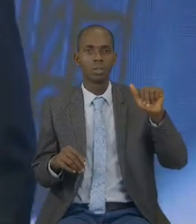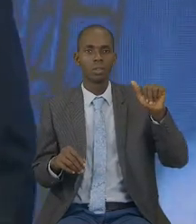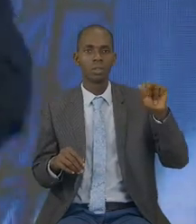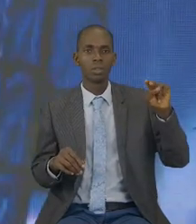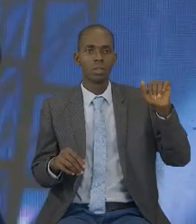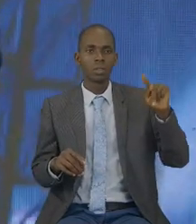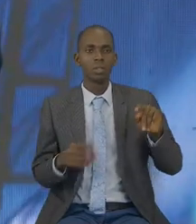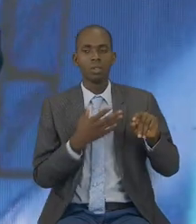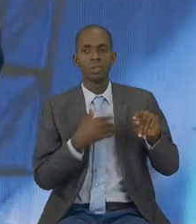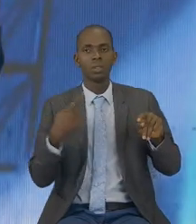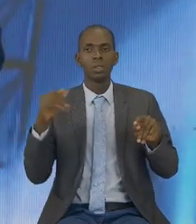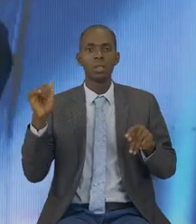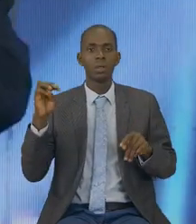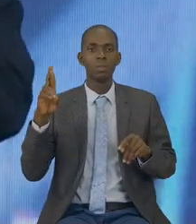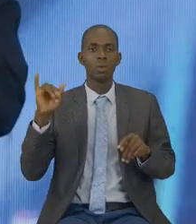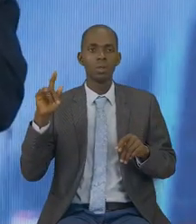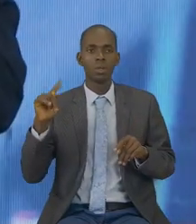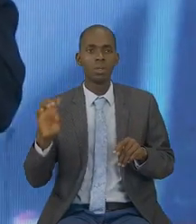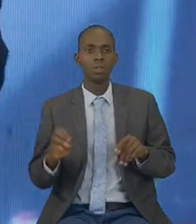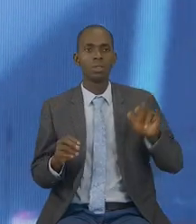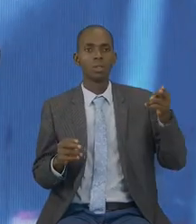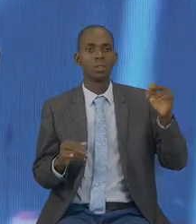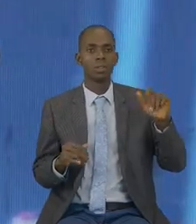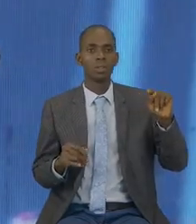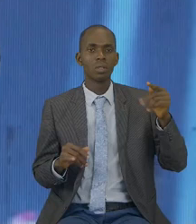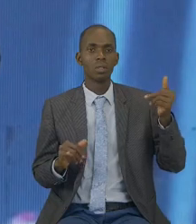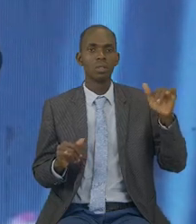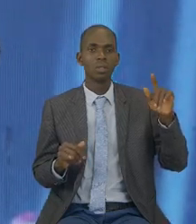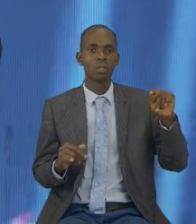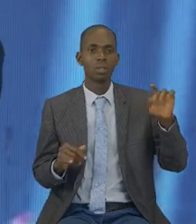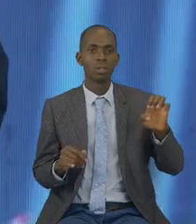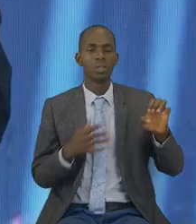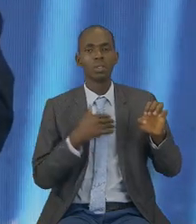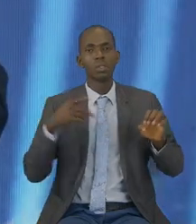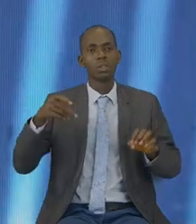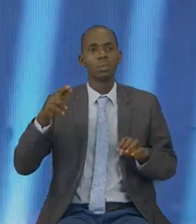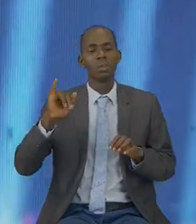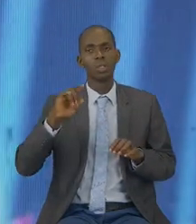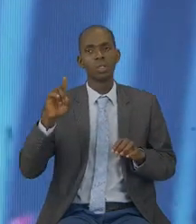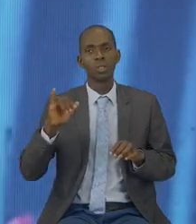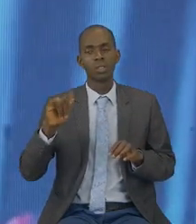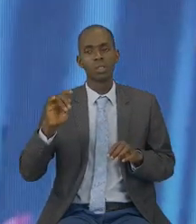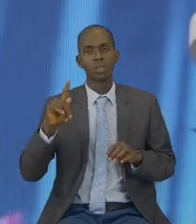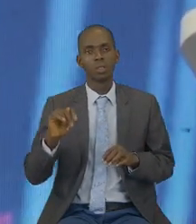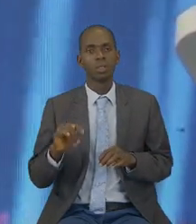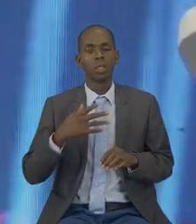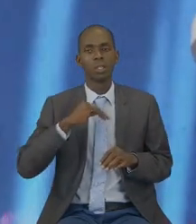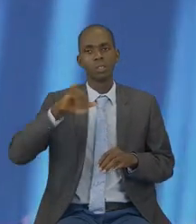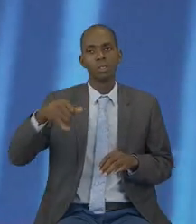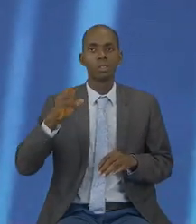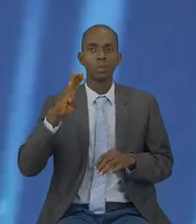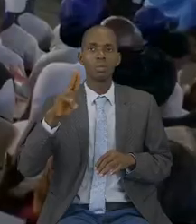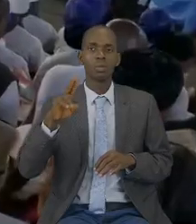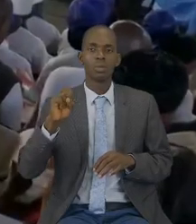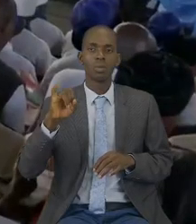the Perizzites and the Hivites and the Jebusites. Then it says in verse 3, it says, unto a